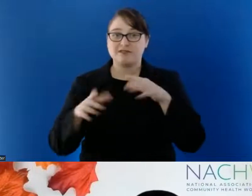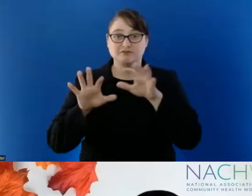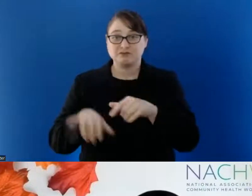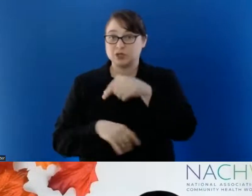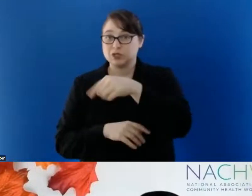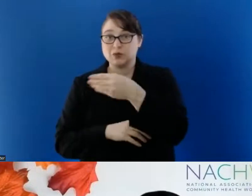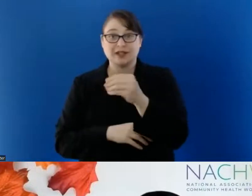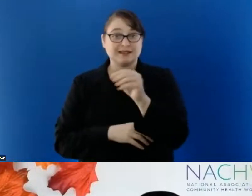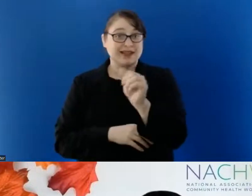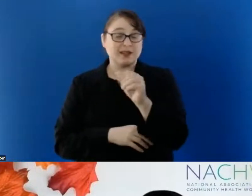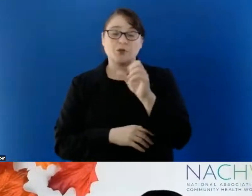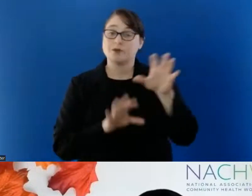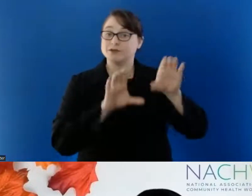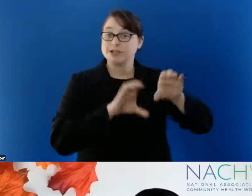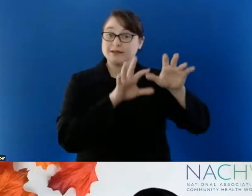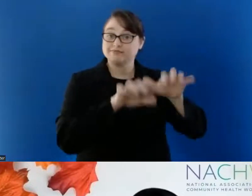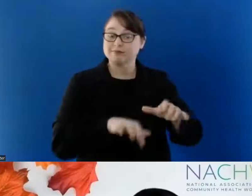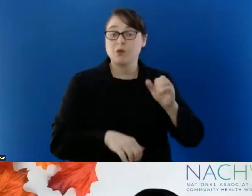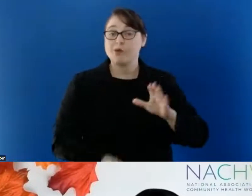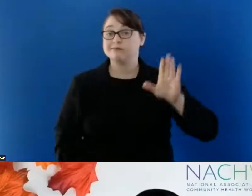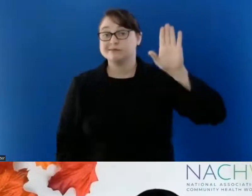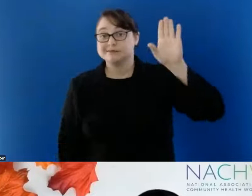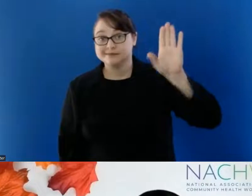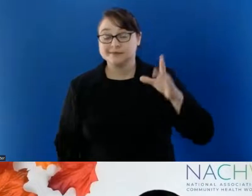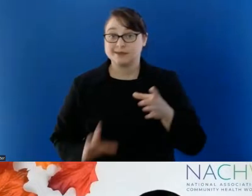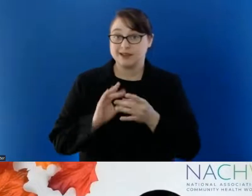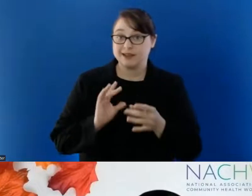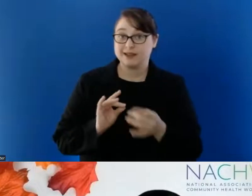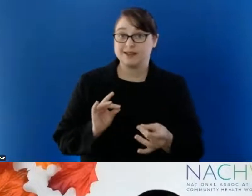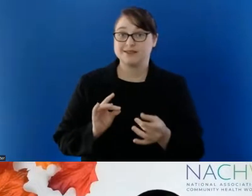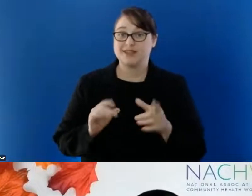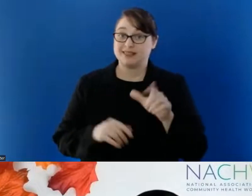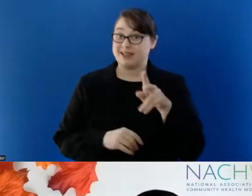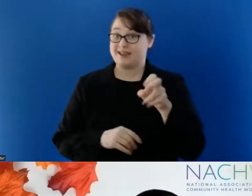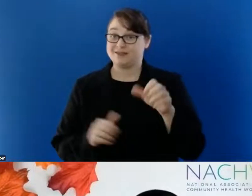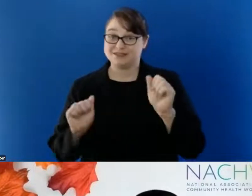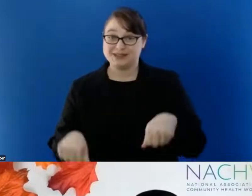to throw in the chat, or if you want to raise your hand and come and ask your question live.